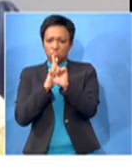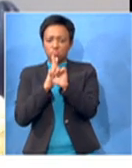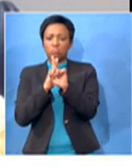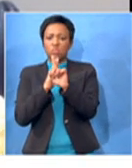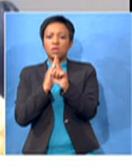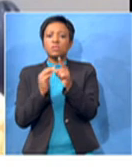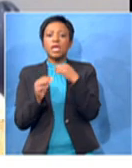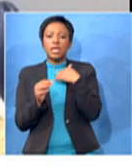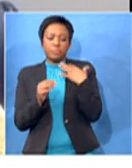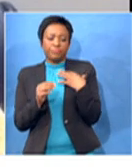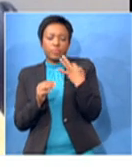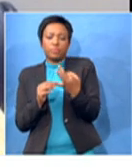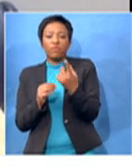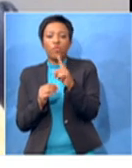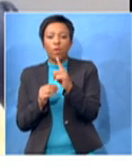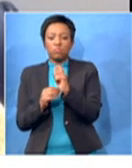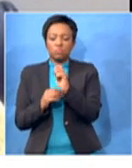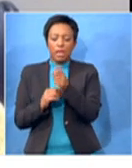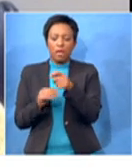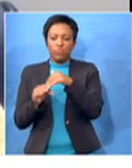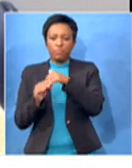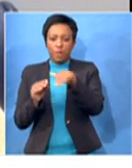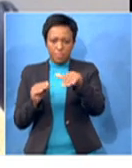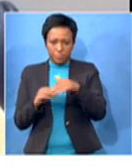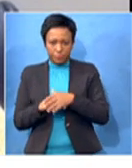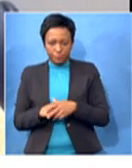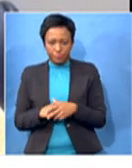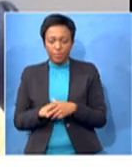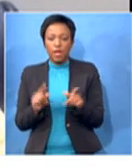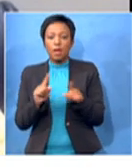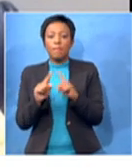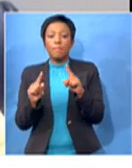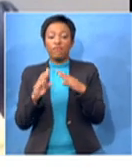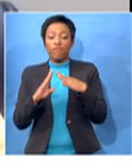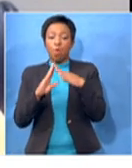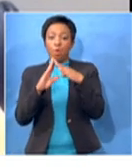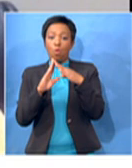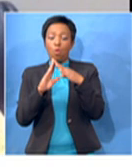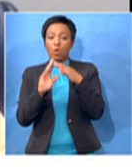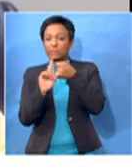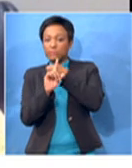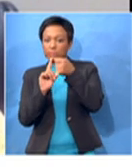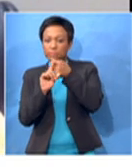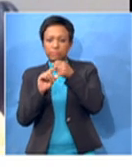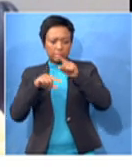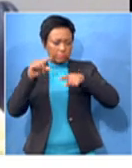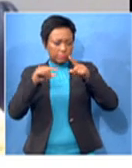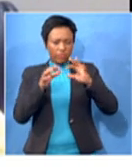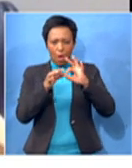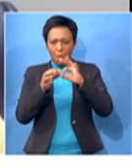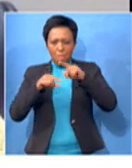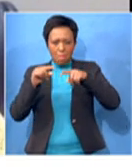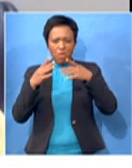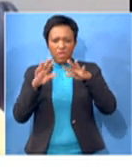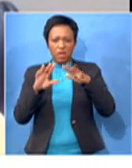right? What we're arguing for in the domestic matters is that it was sort of a